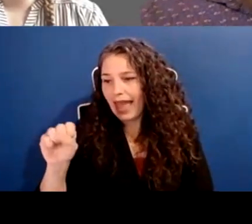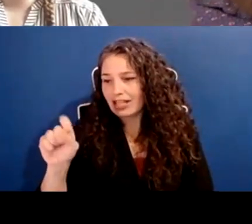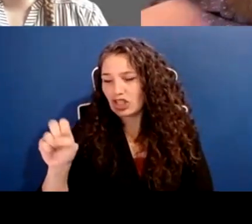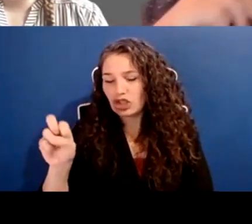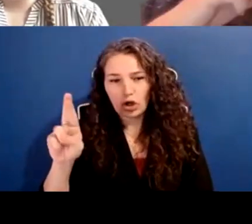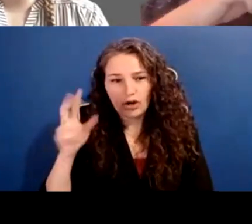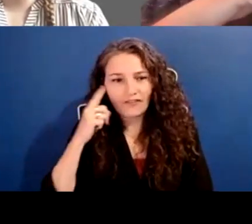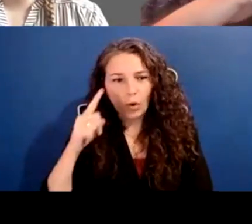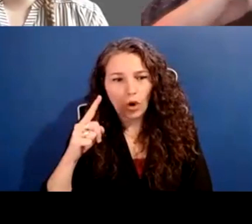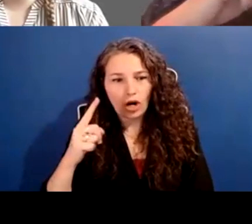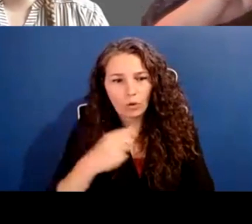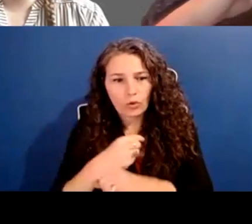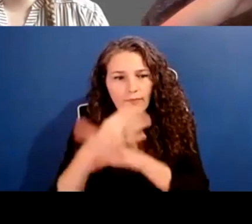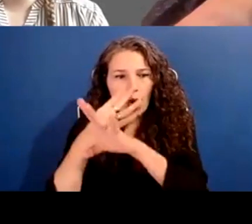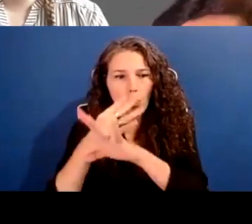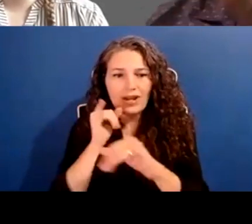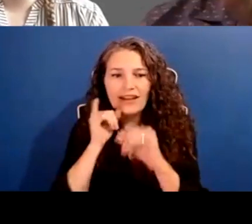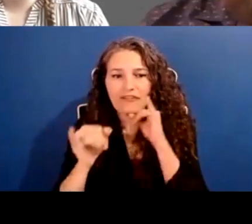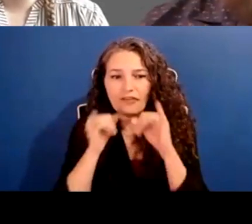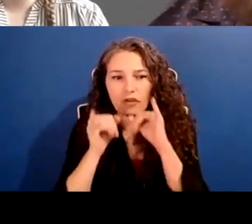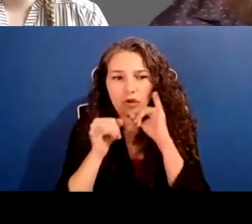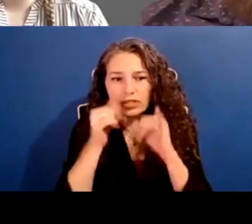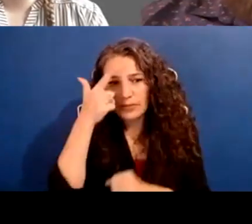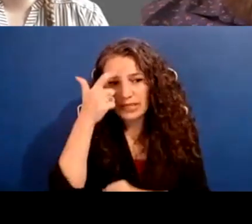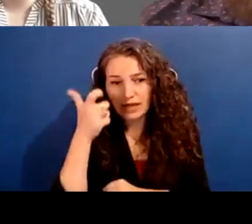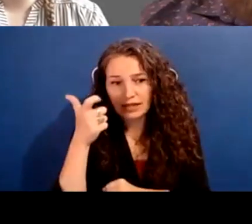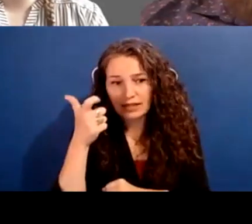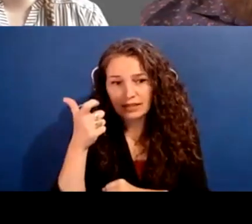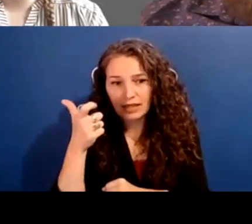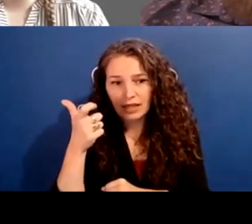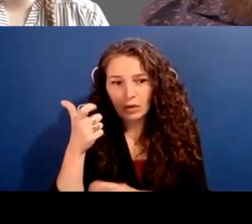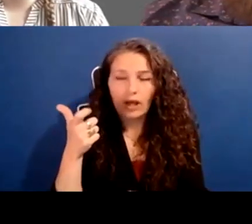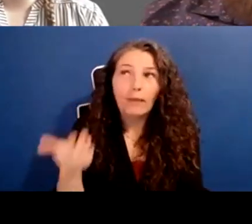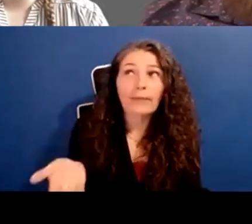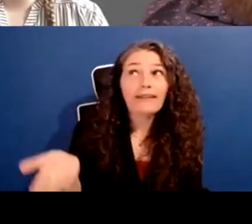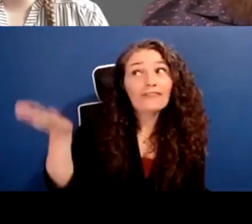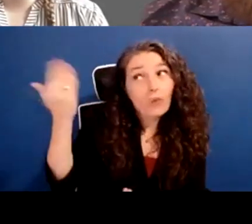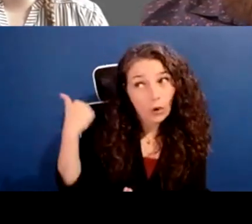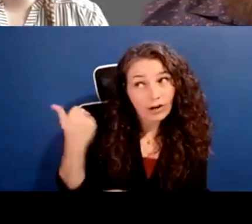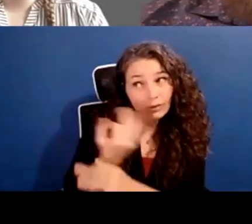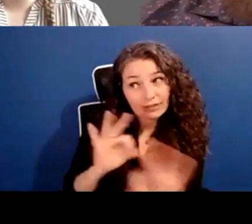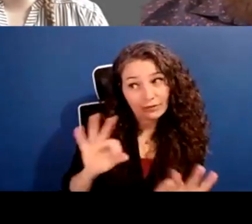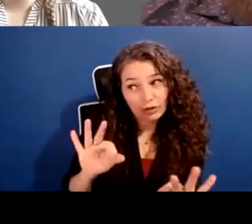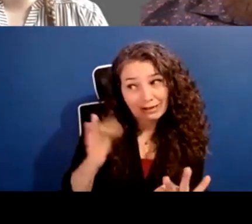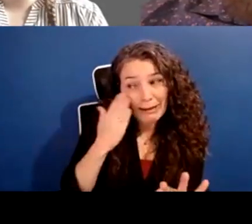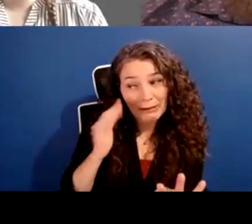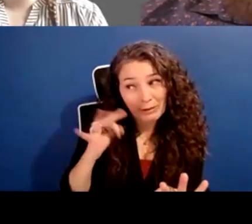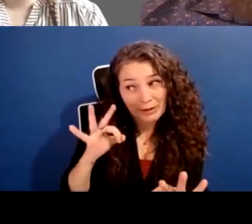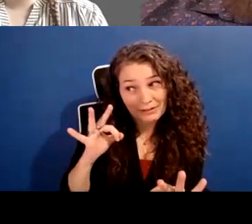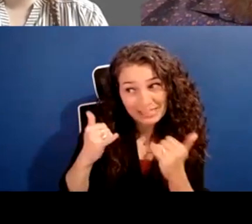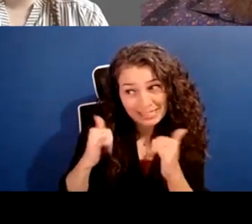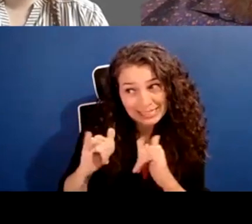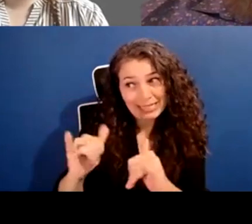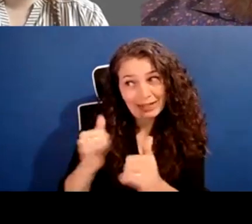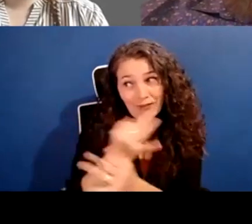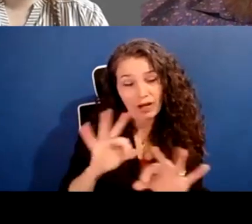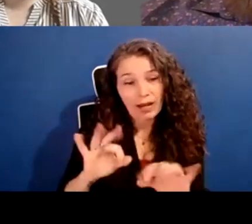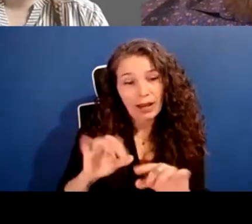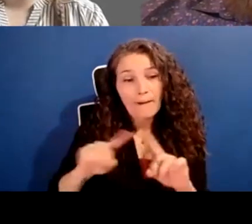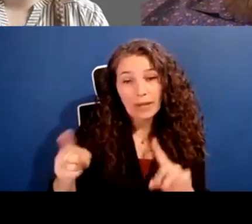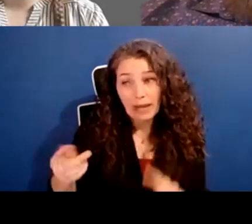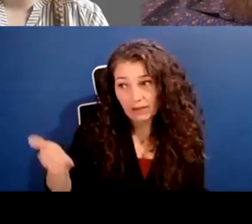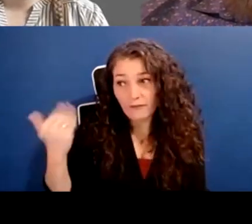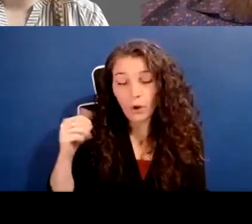as well. And what I liked about it is that you can, at the time it was free, don't know if it still is, but you could record and get 2 separate